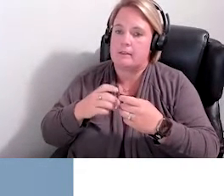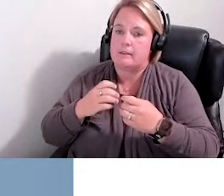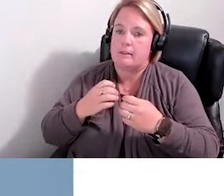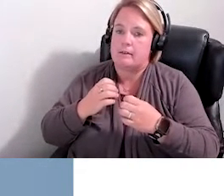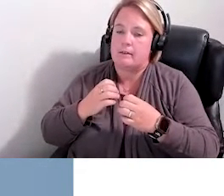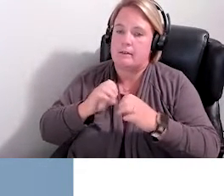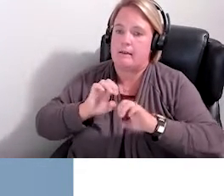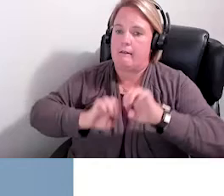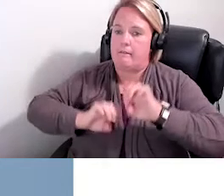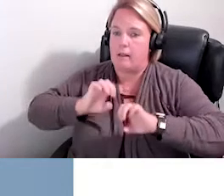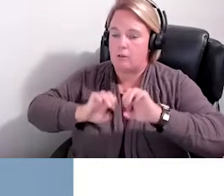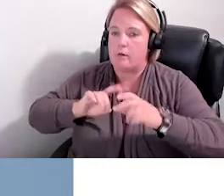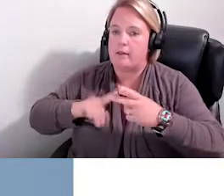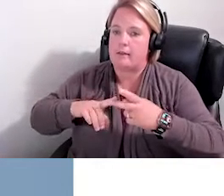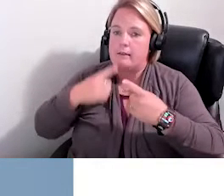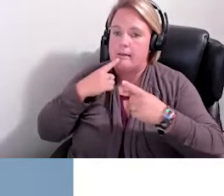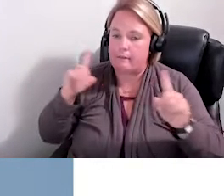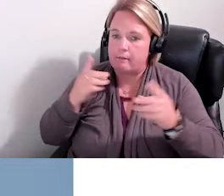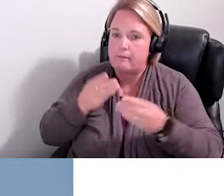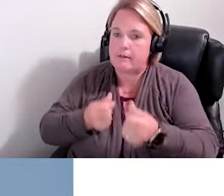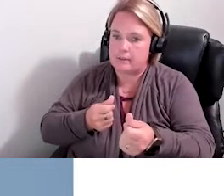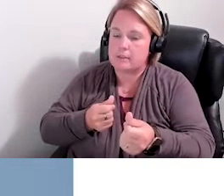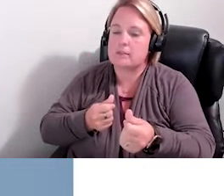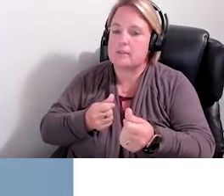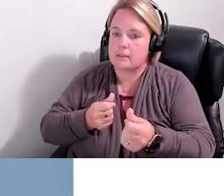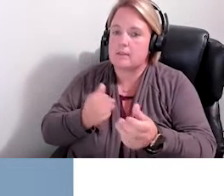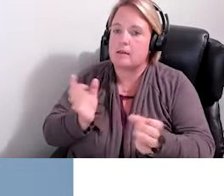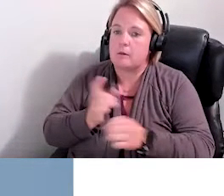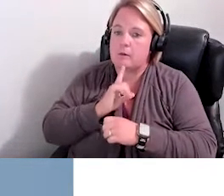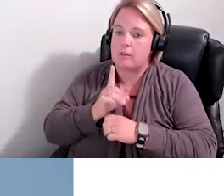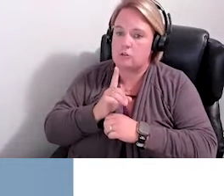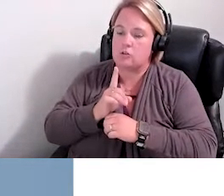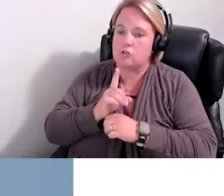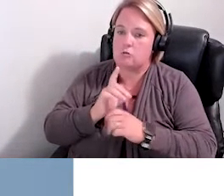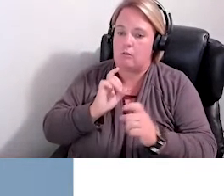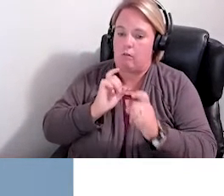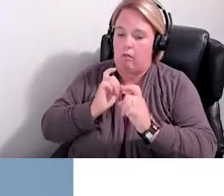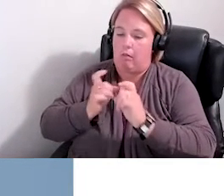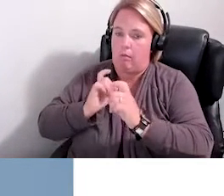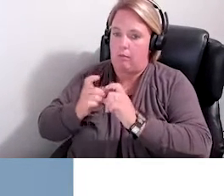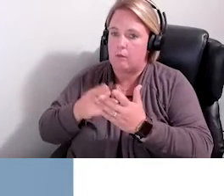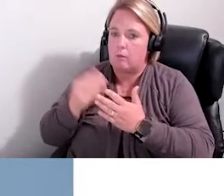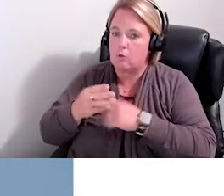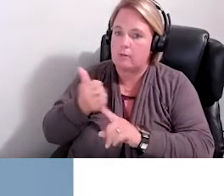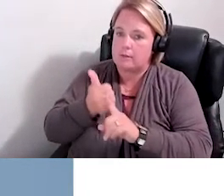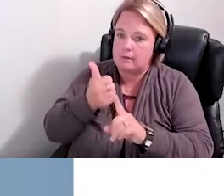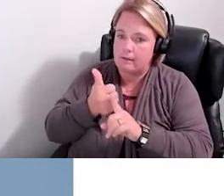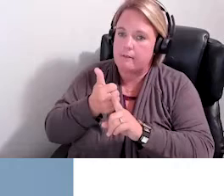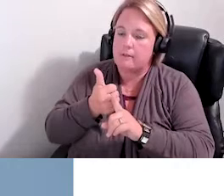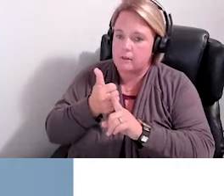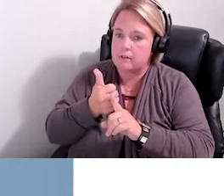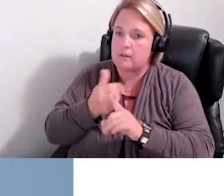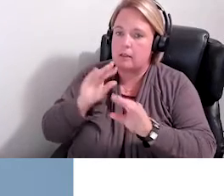effectiveness of Early Alert and how we can continue to refine the program itself and provide